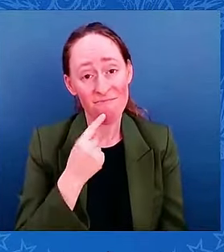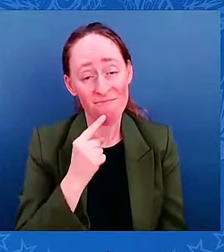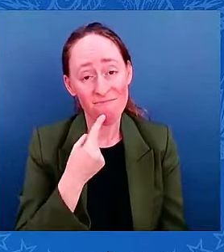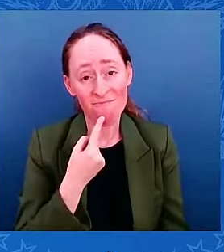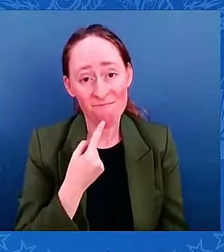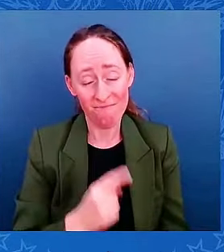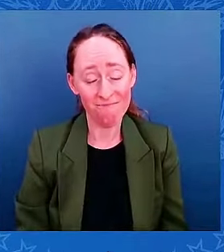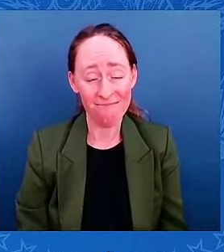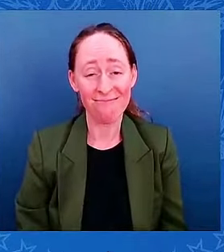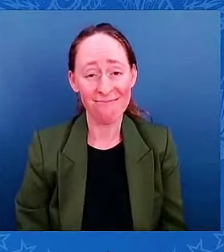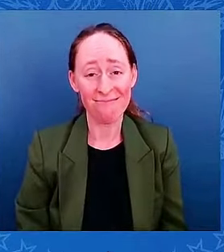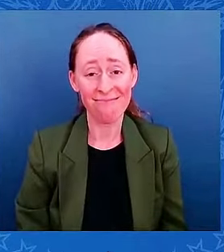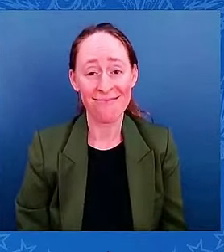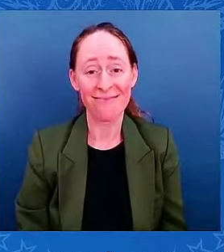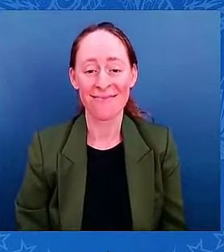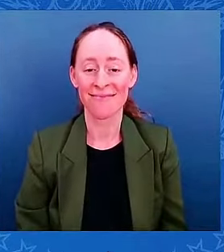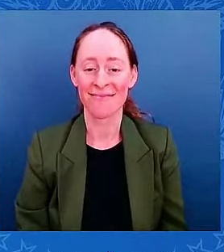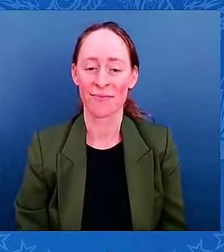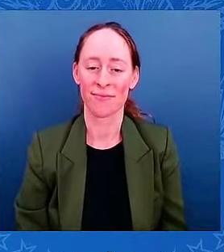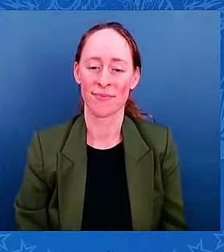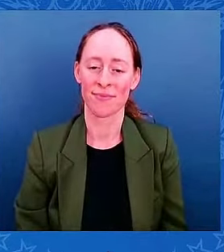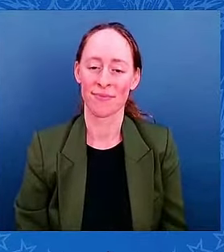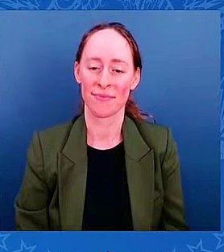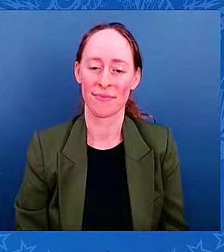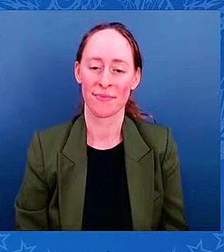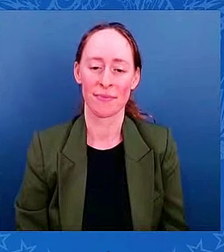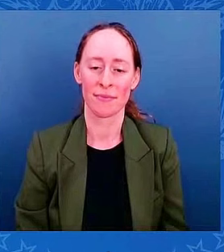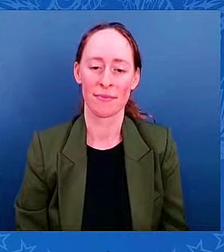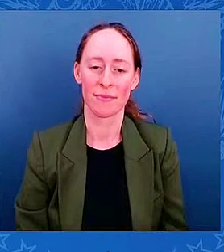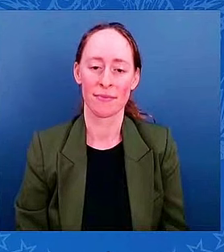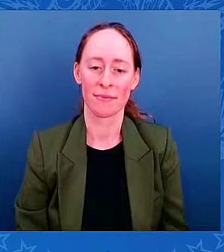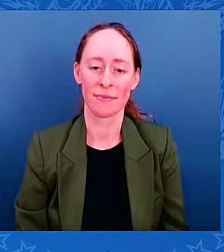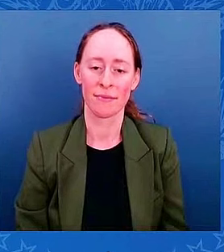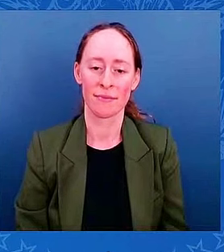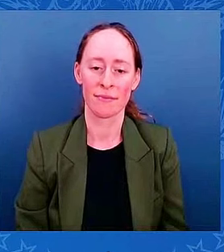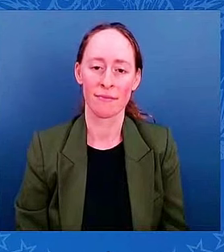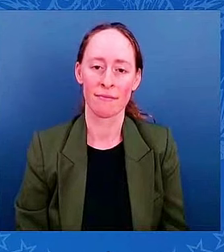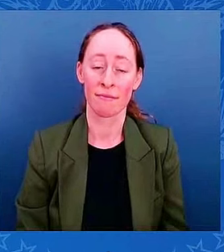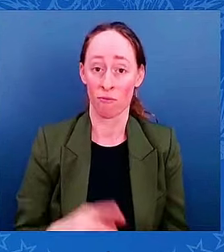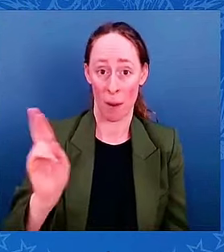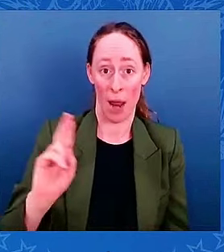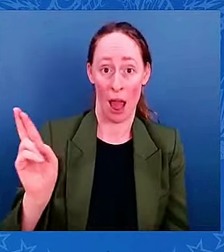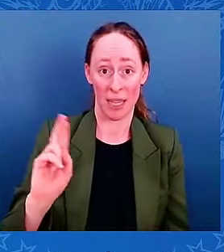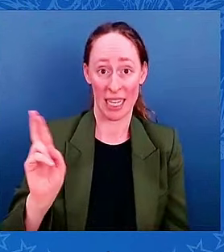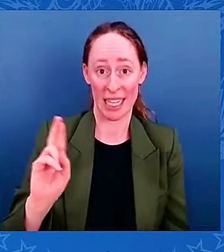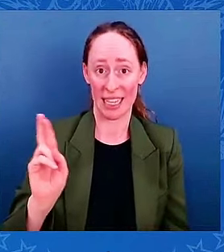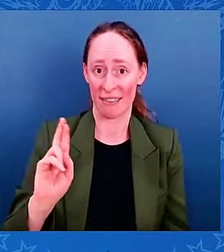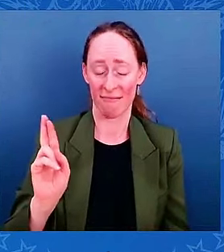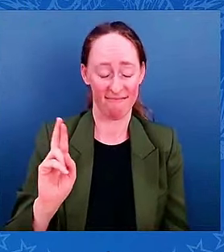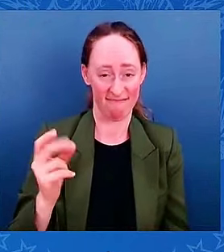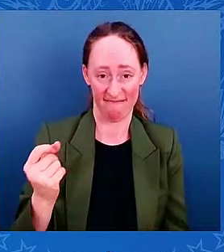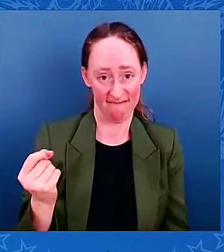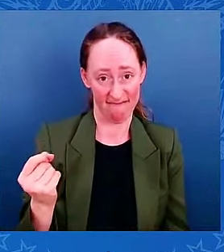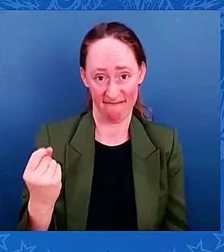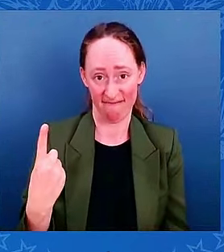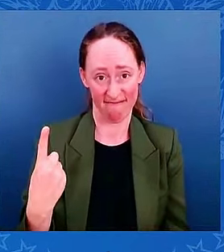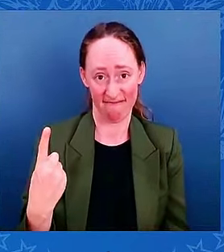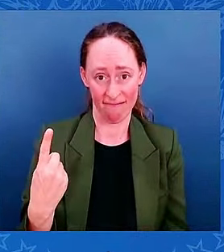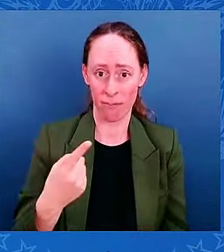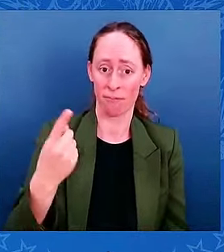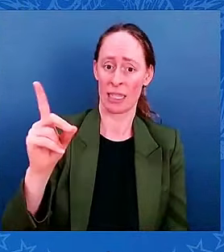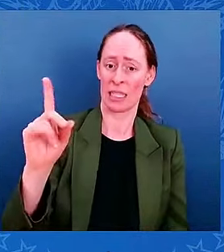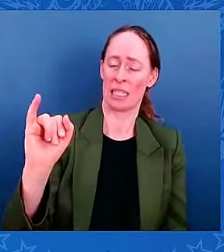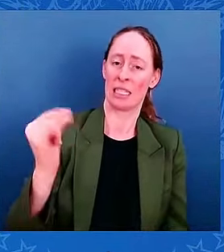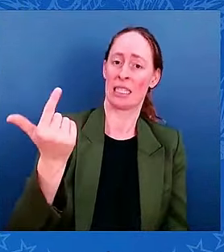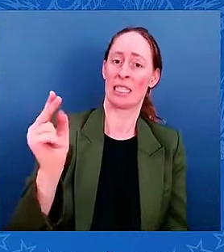These guys on the other team don't know what the hell it's all about. They don't understand the word dignity. A good job. A job you